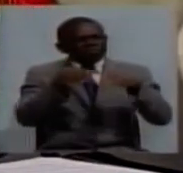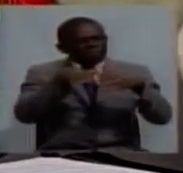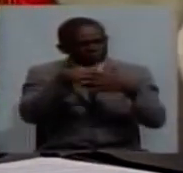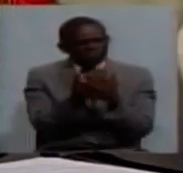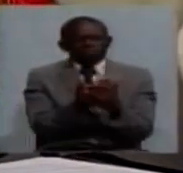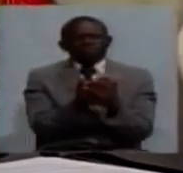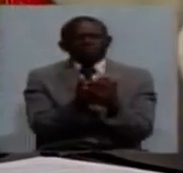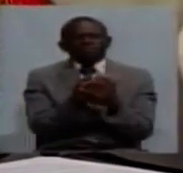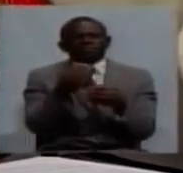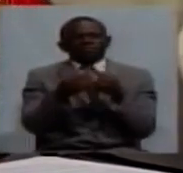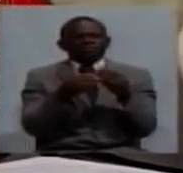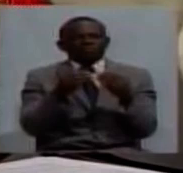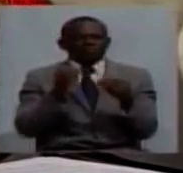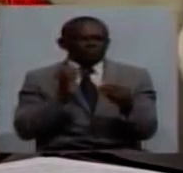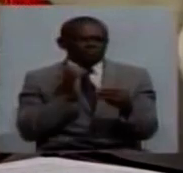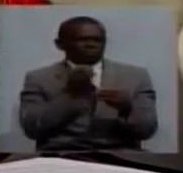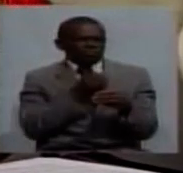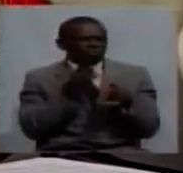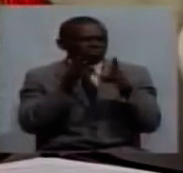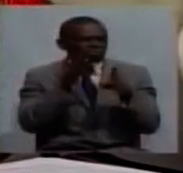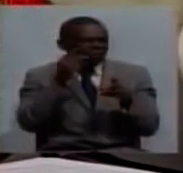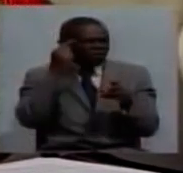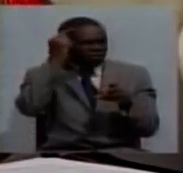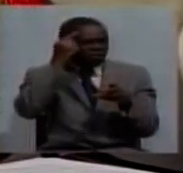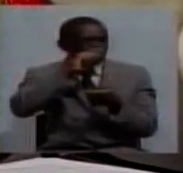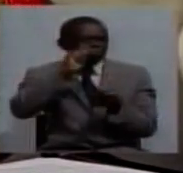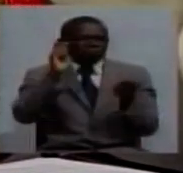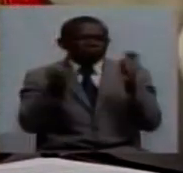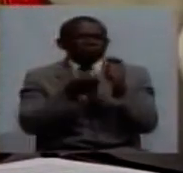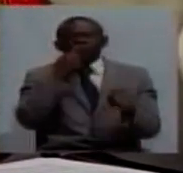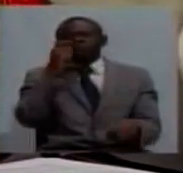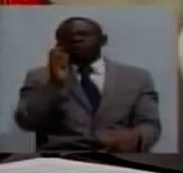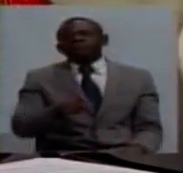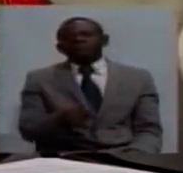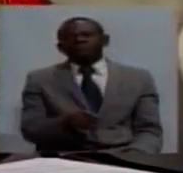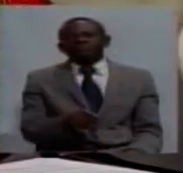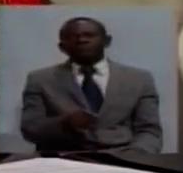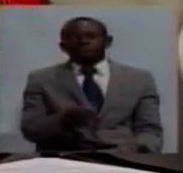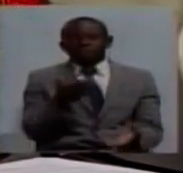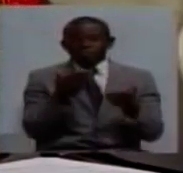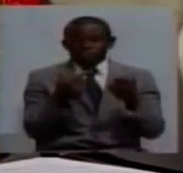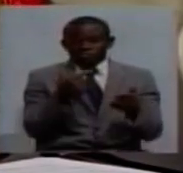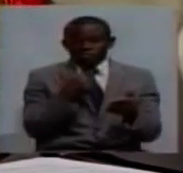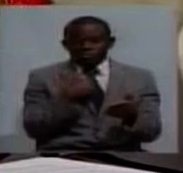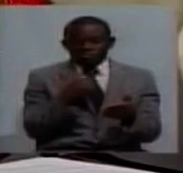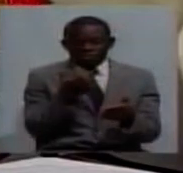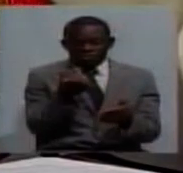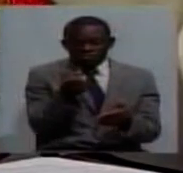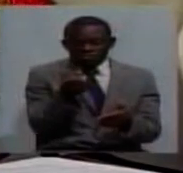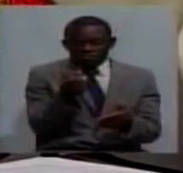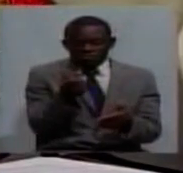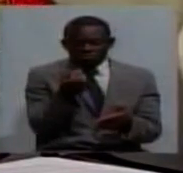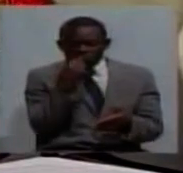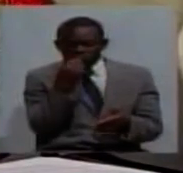think. If I think food is when I have eaten in Nsima, Waliu, Buhove, then I'm